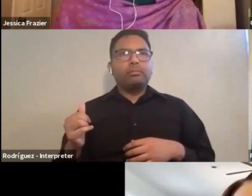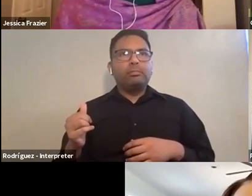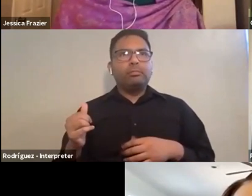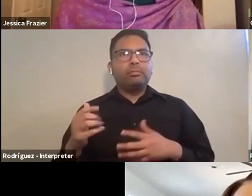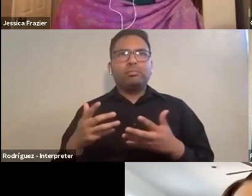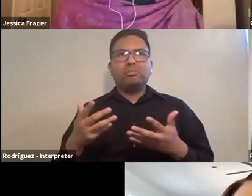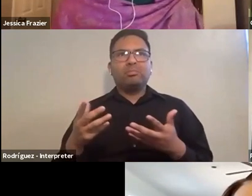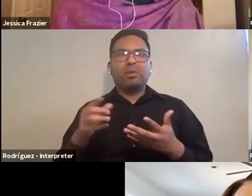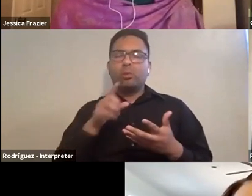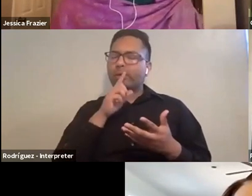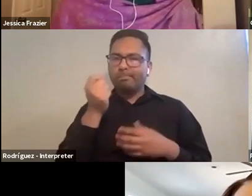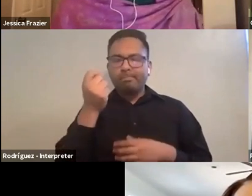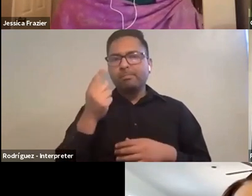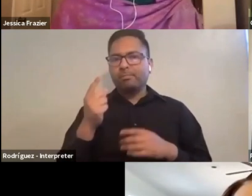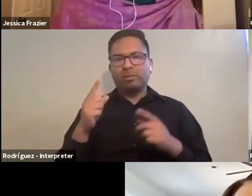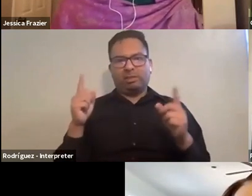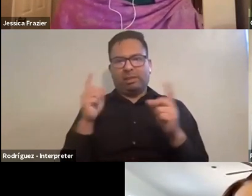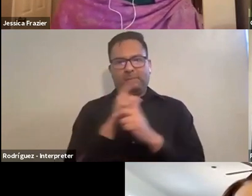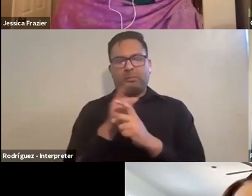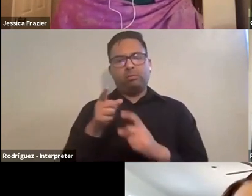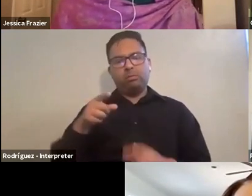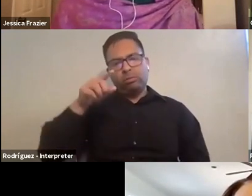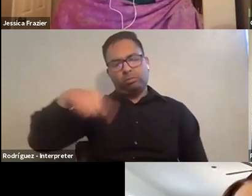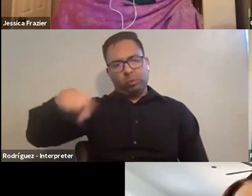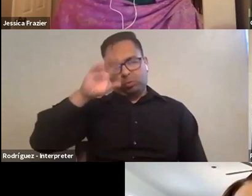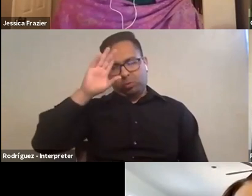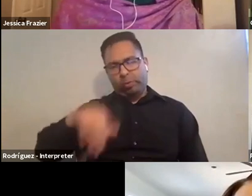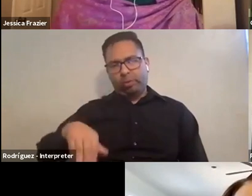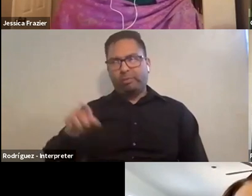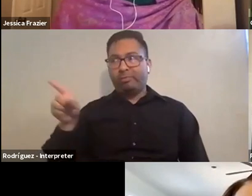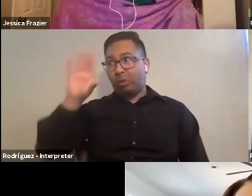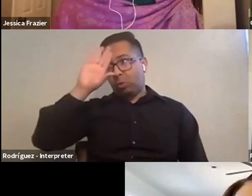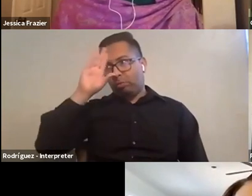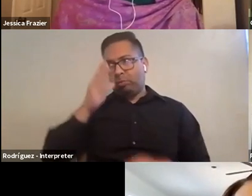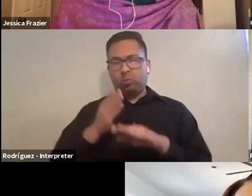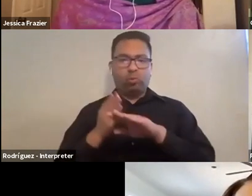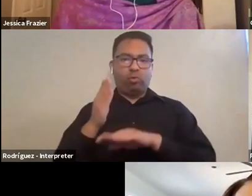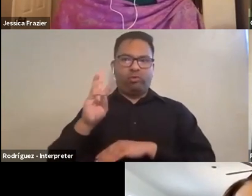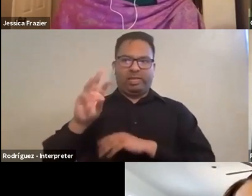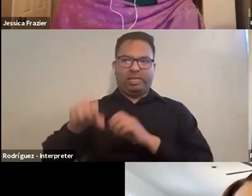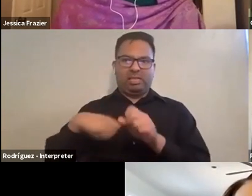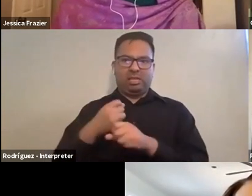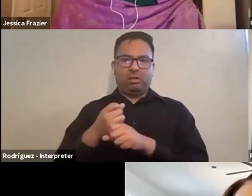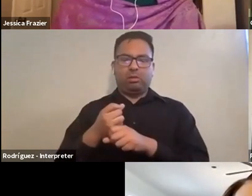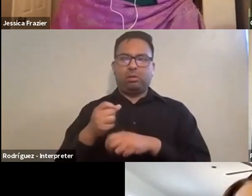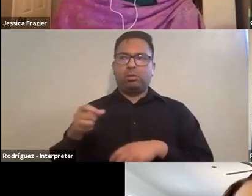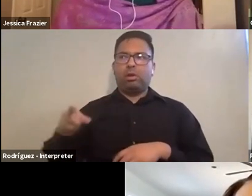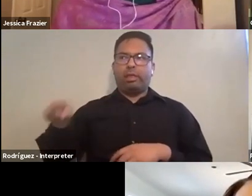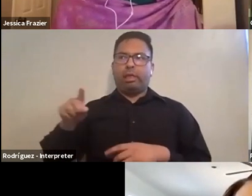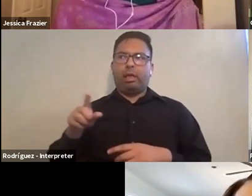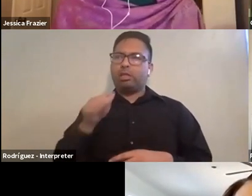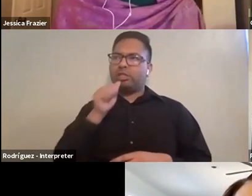It was complicated because, as you know, Cuba for more than 60 years has suffered a terrible embargo from the United